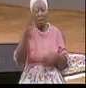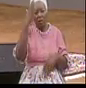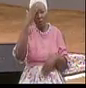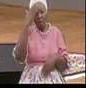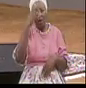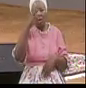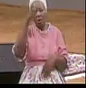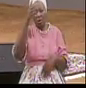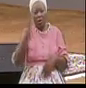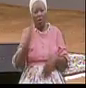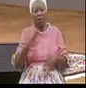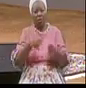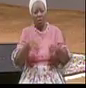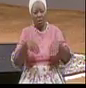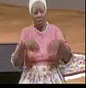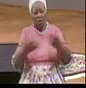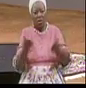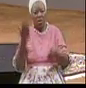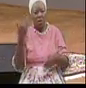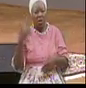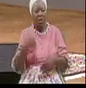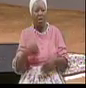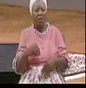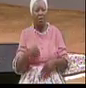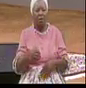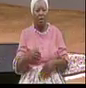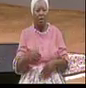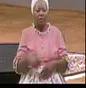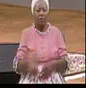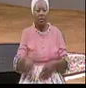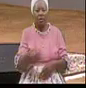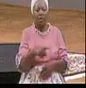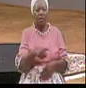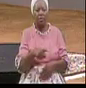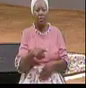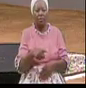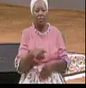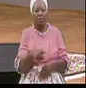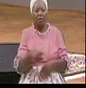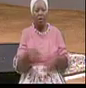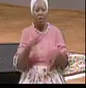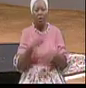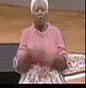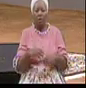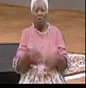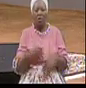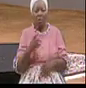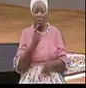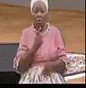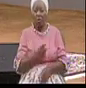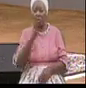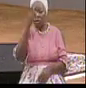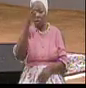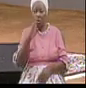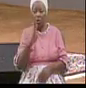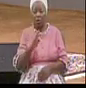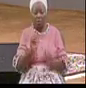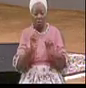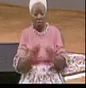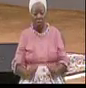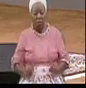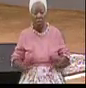God gave them over. God gave